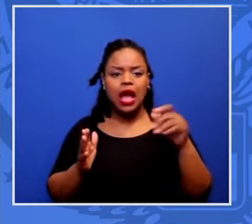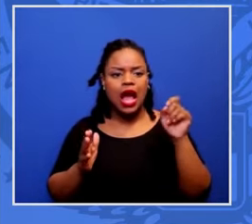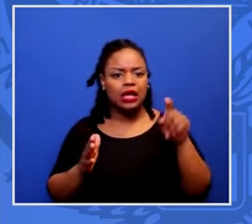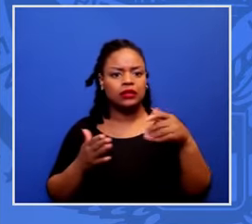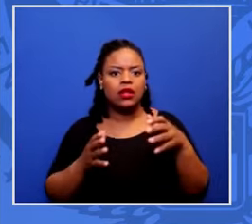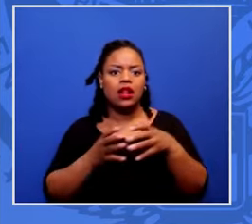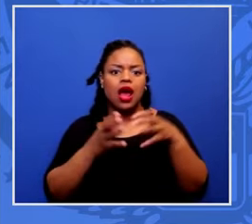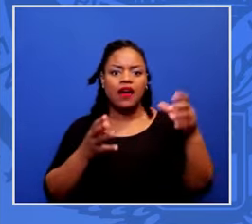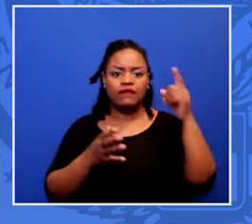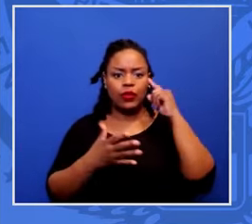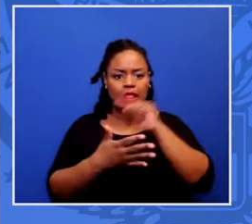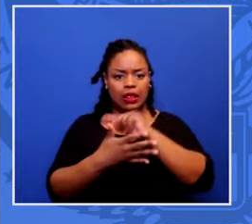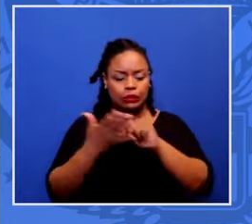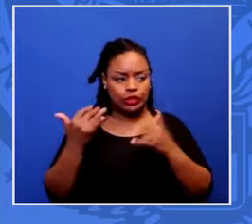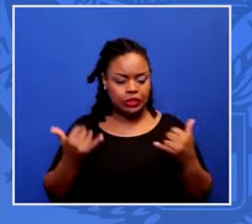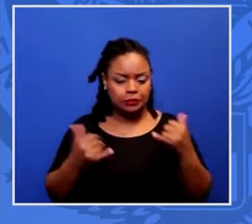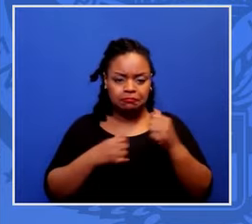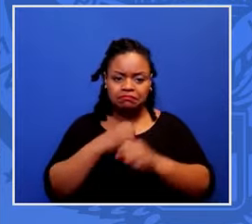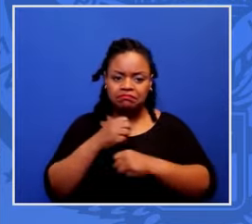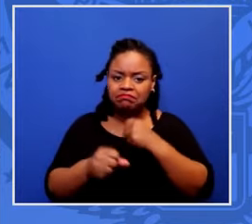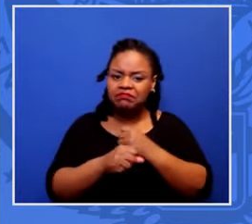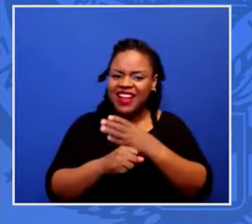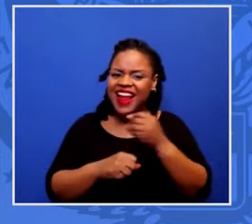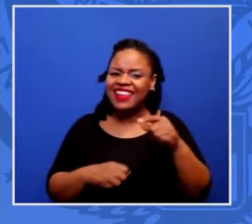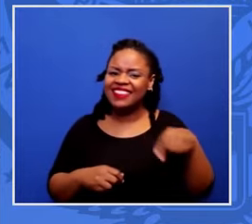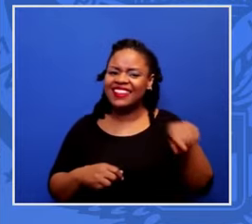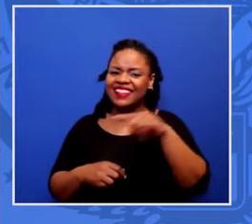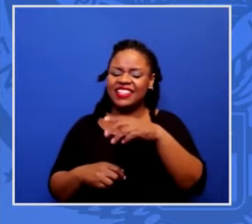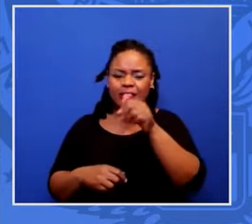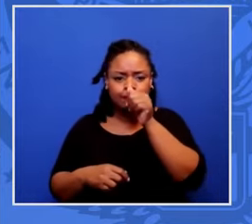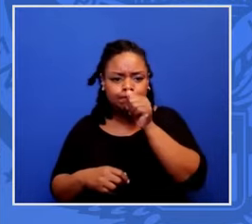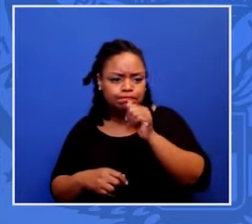So let's do them honor, all of them, as we look at some